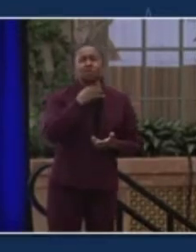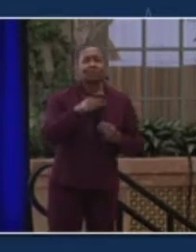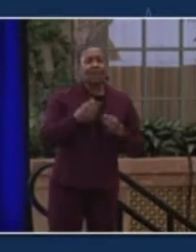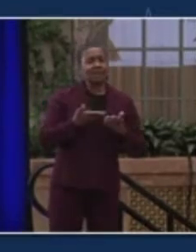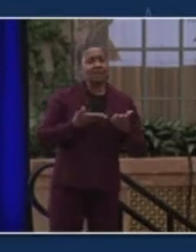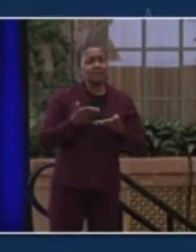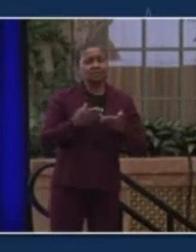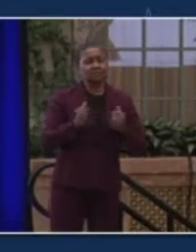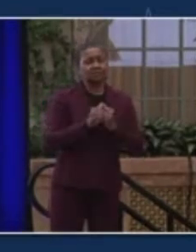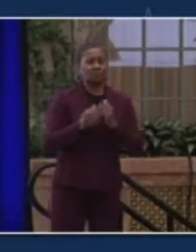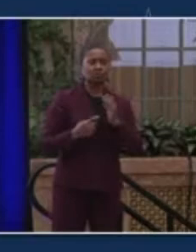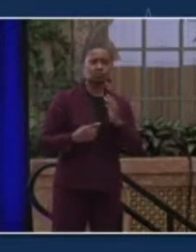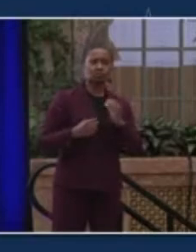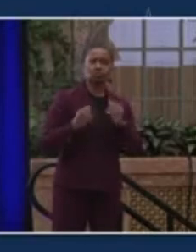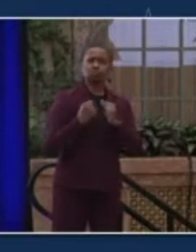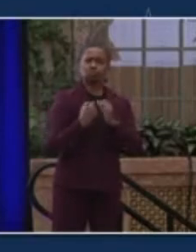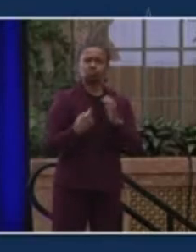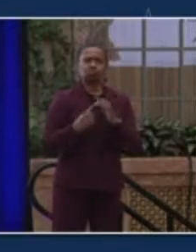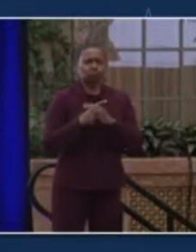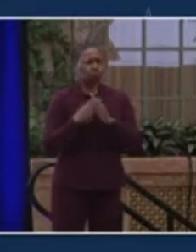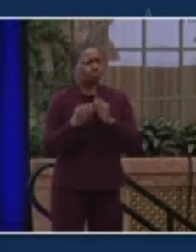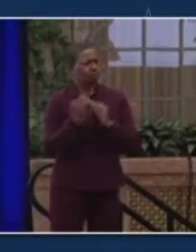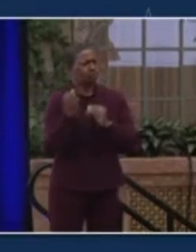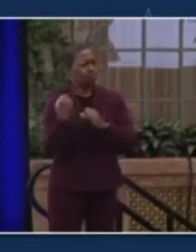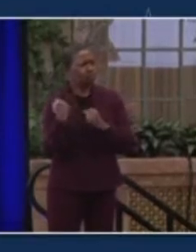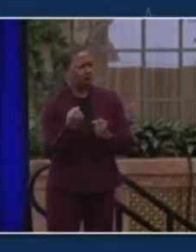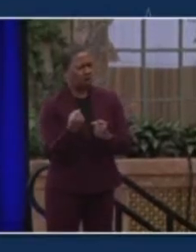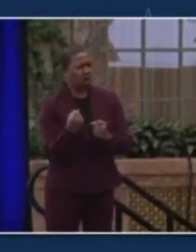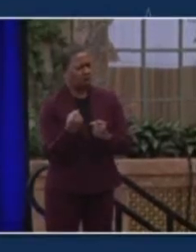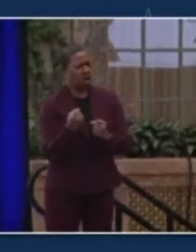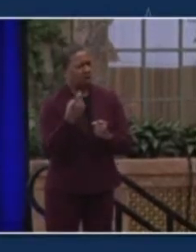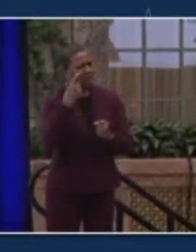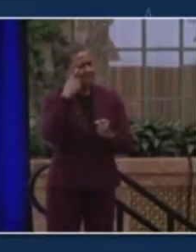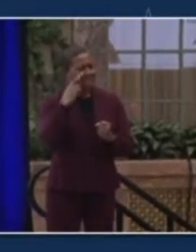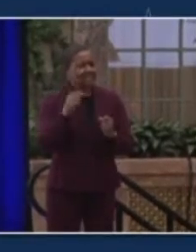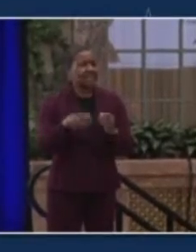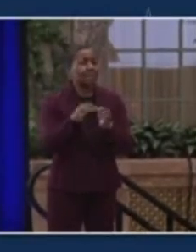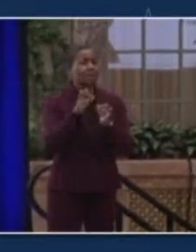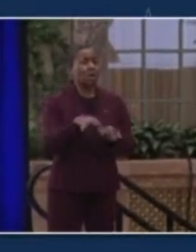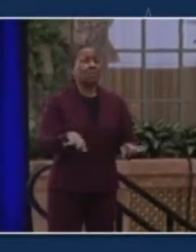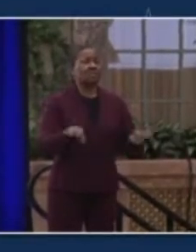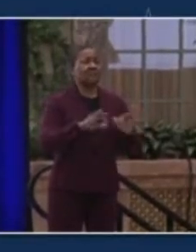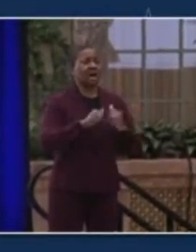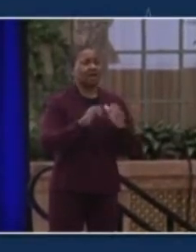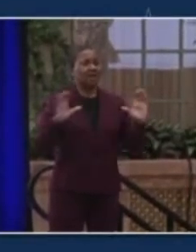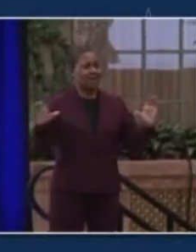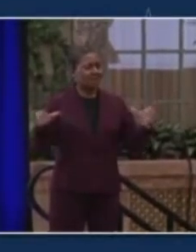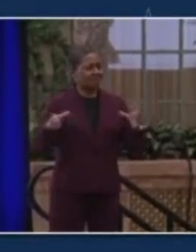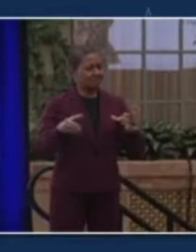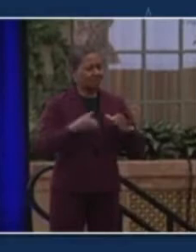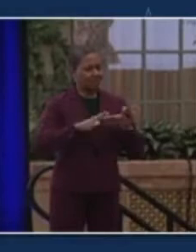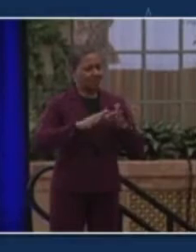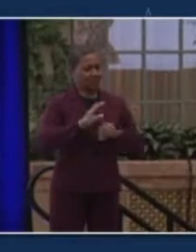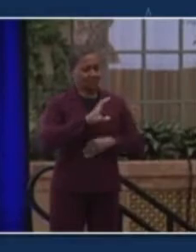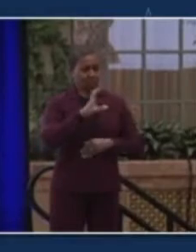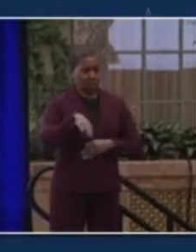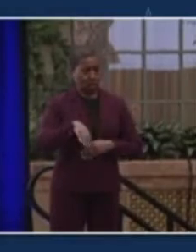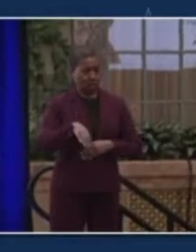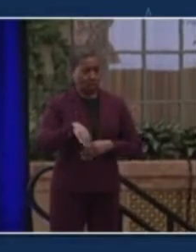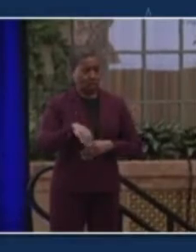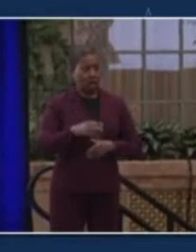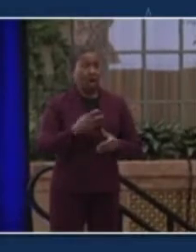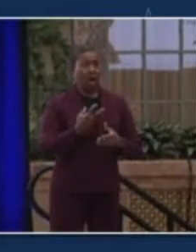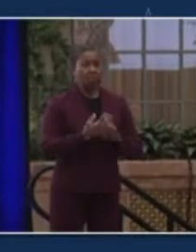stand out. We believe a major difference was how he united the city of Chicago.